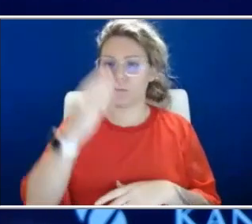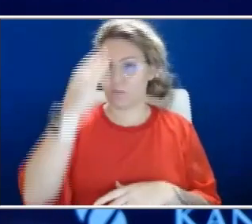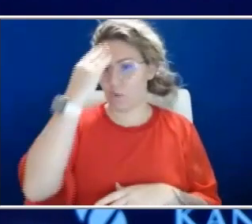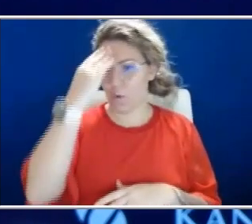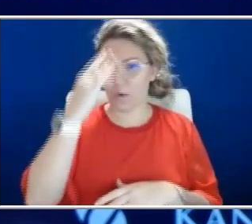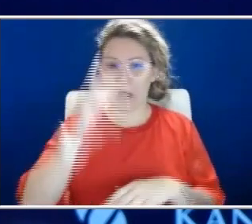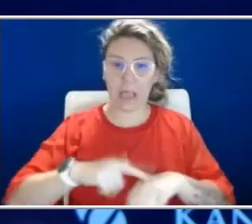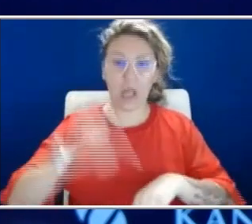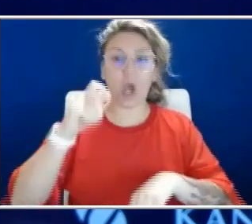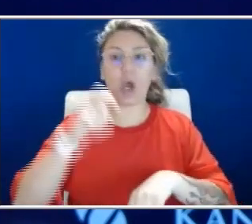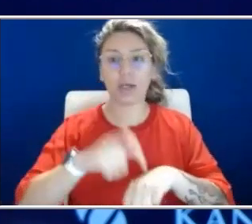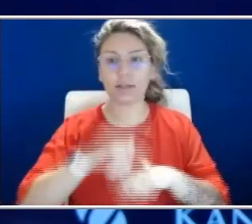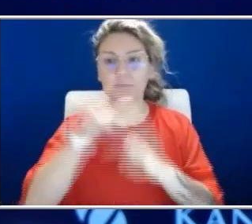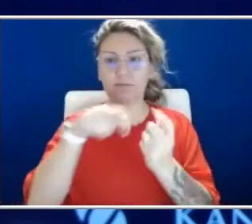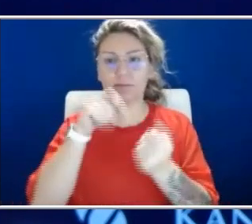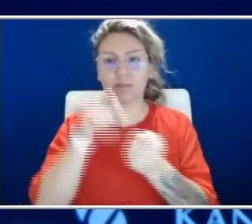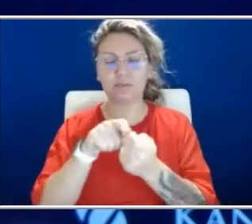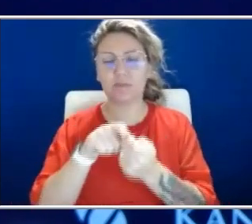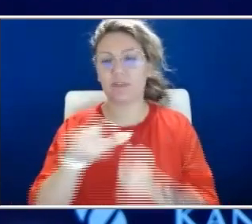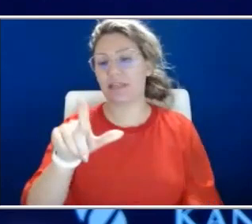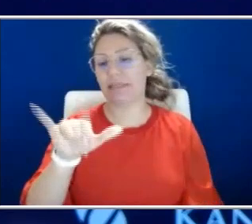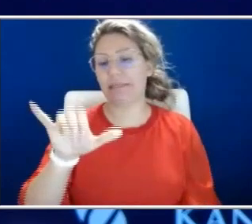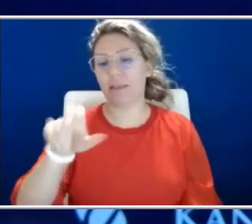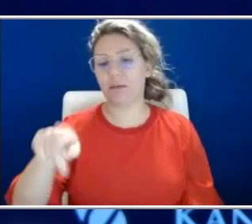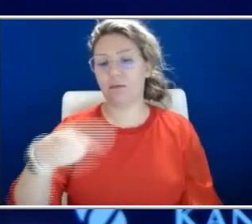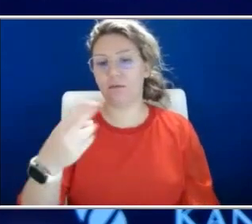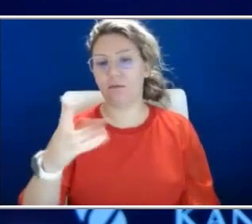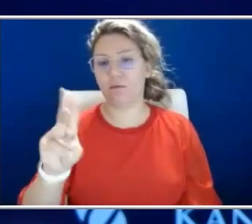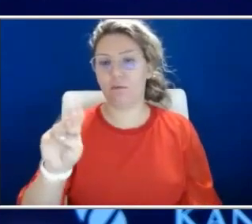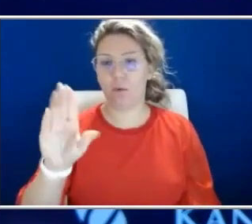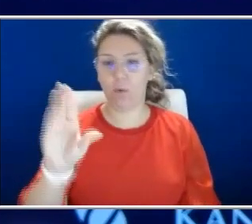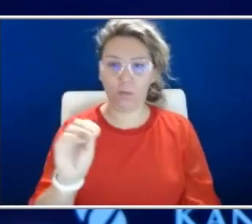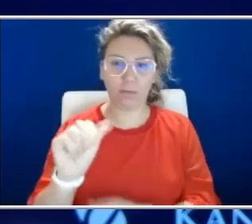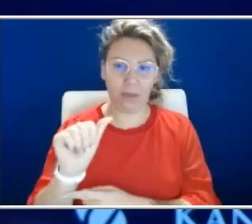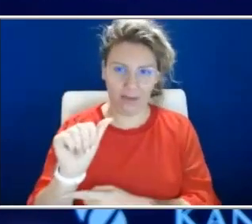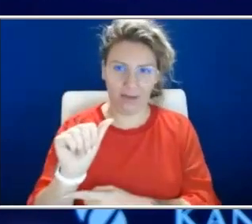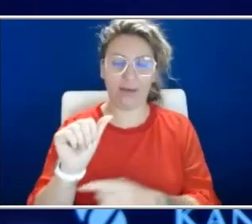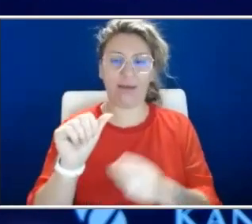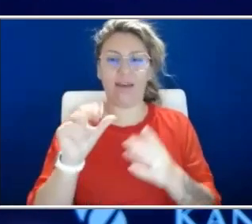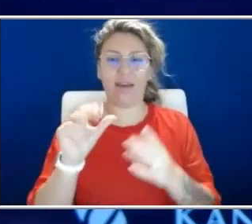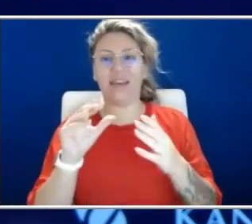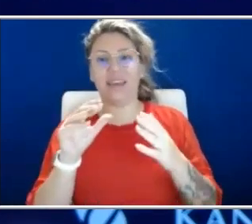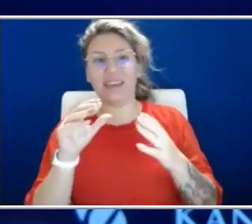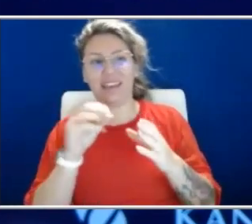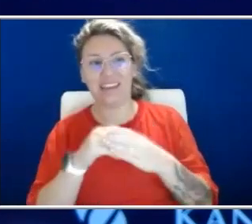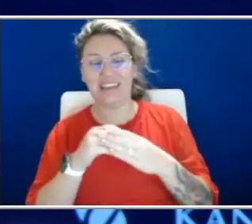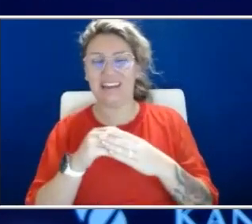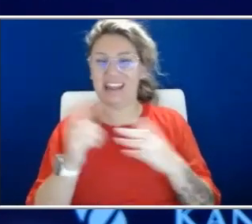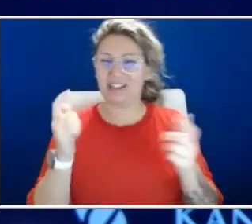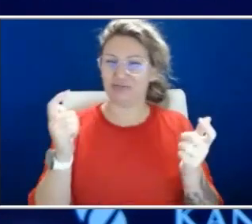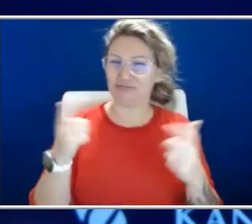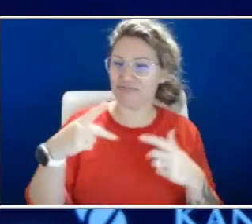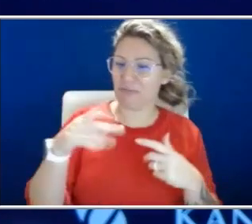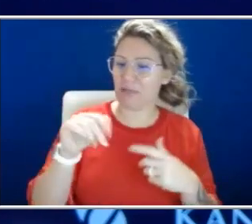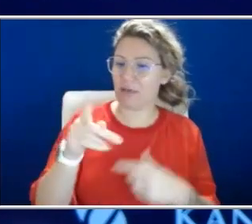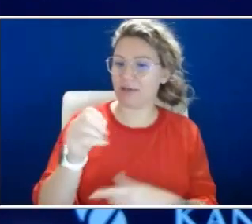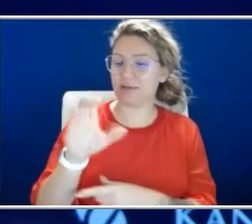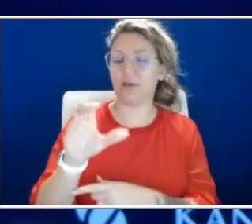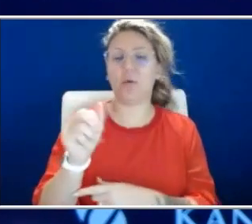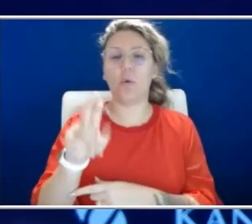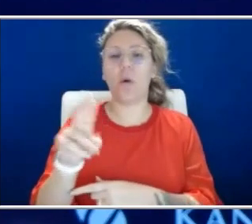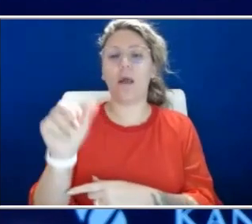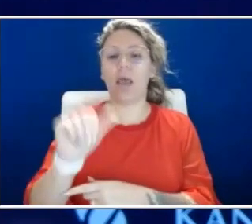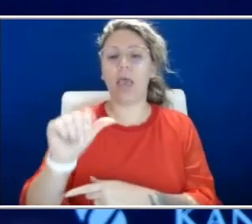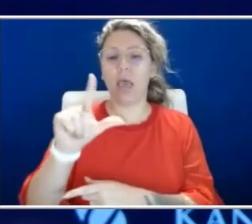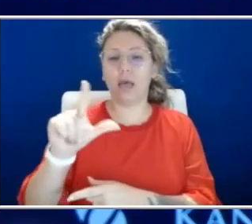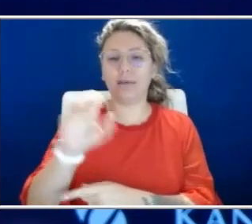a particular kind of lymphoma, breast implant associated anaplastic large cell lymphoma, or ALCL. And